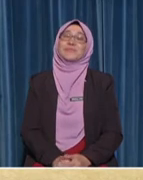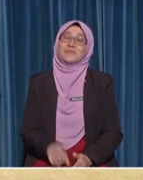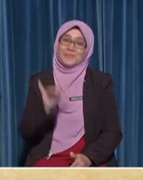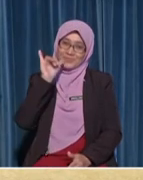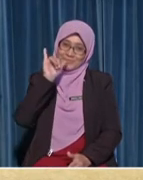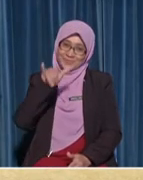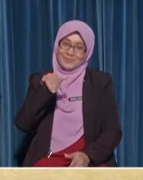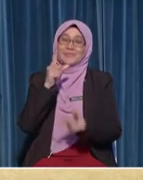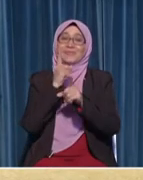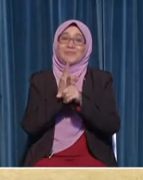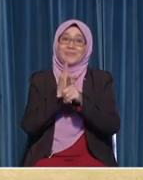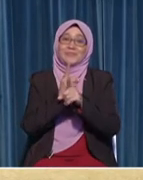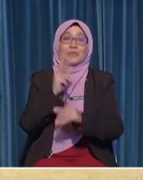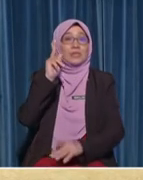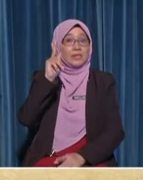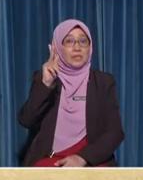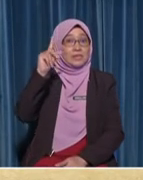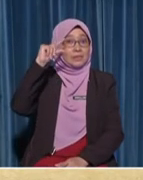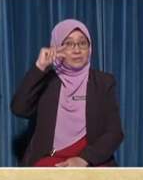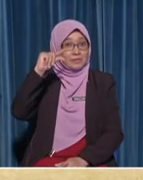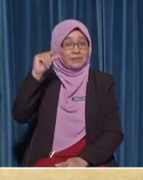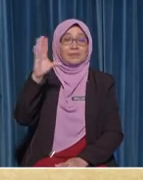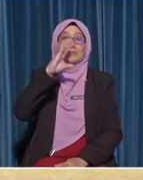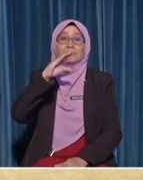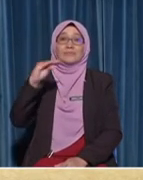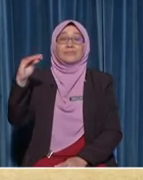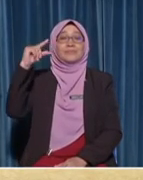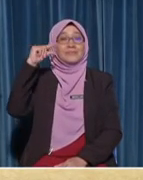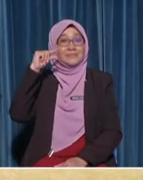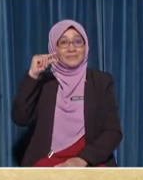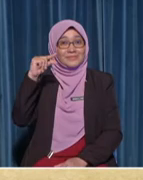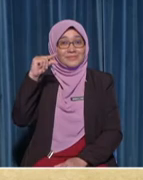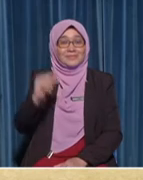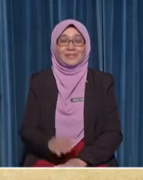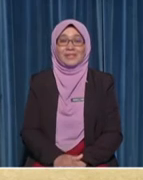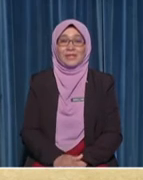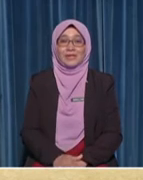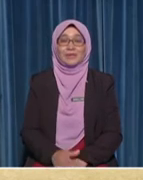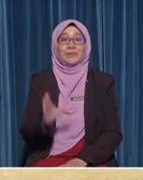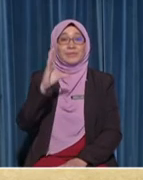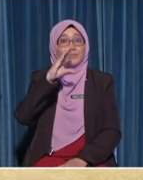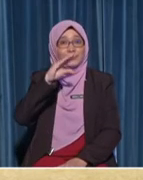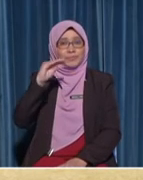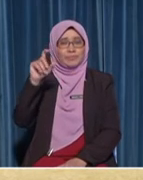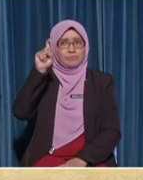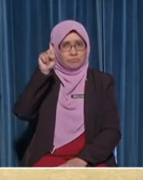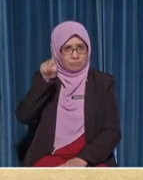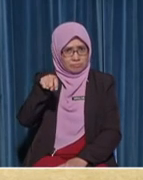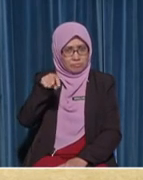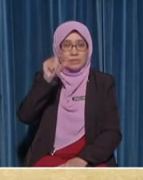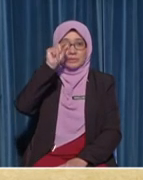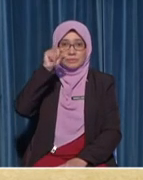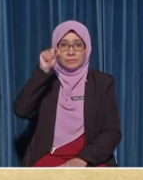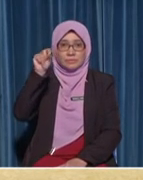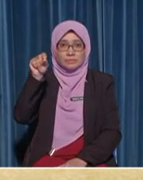Exactly. Kg and g. And they are written in